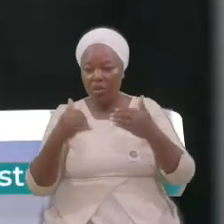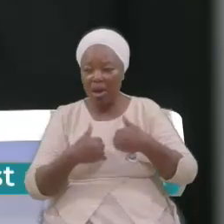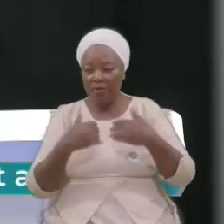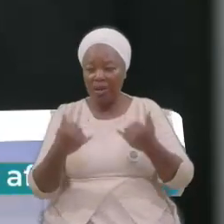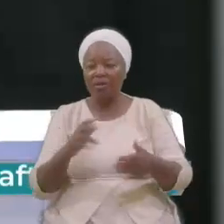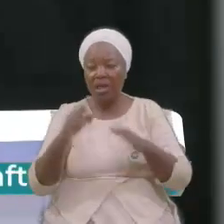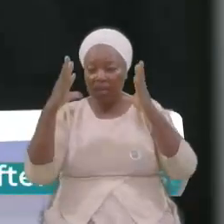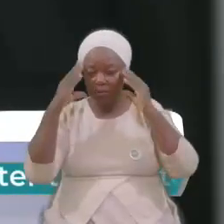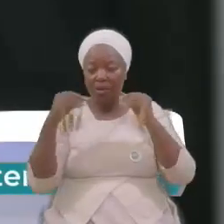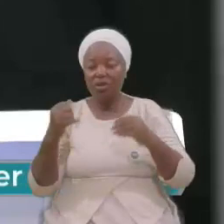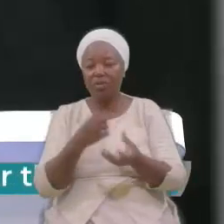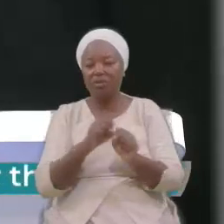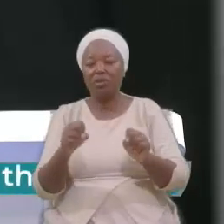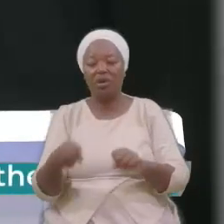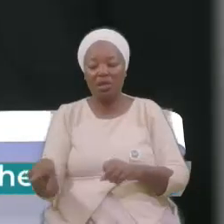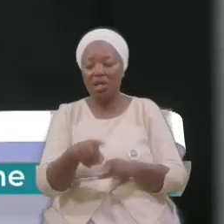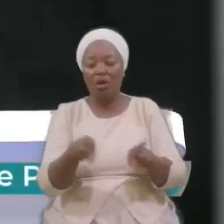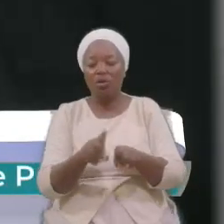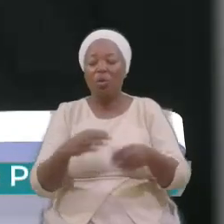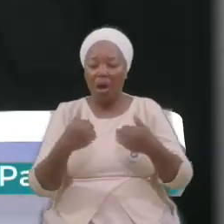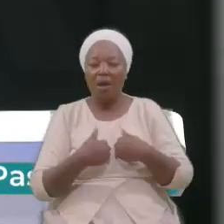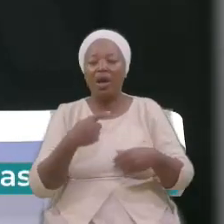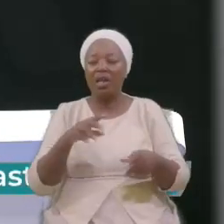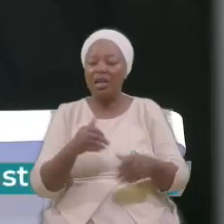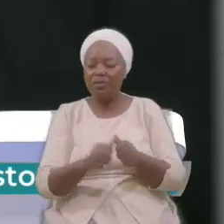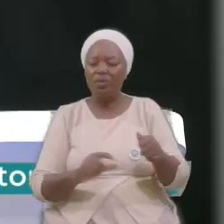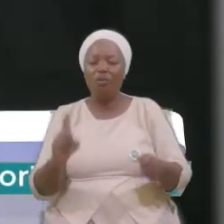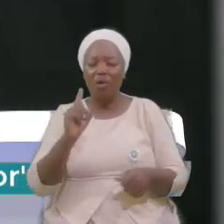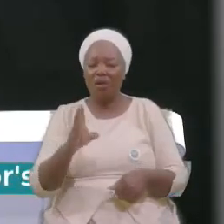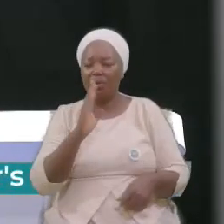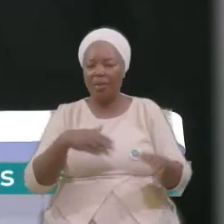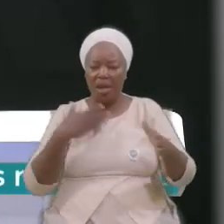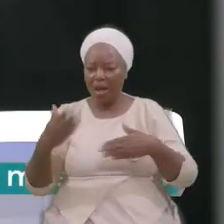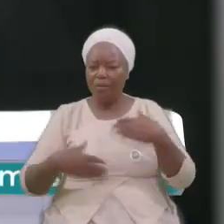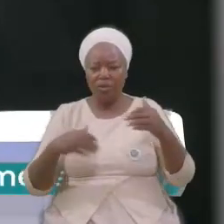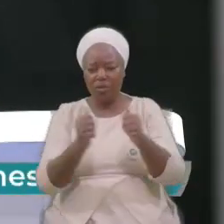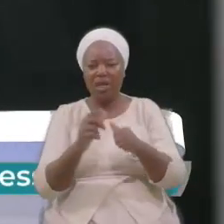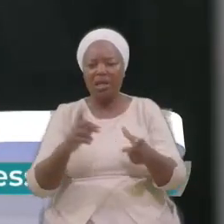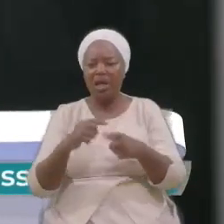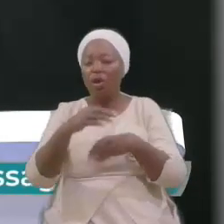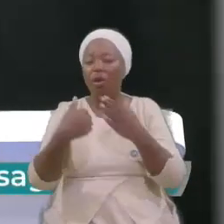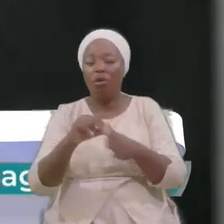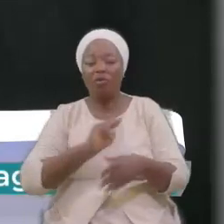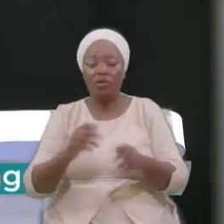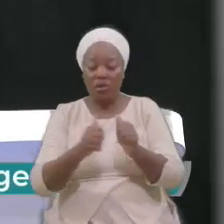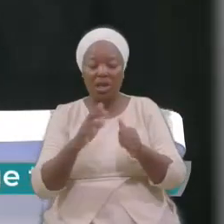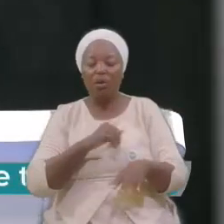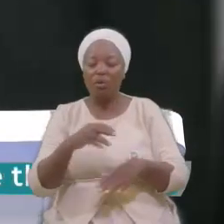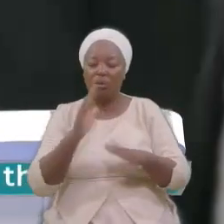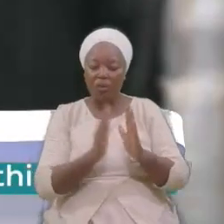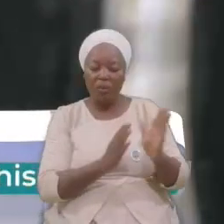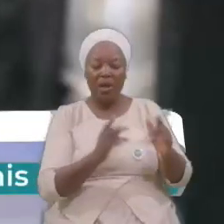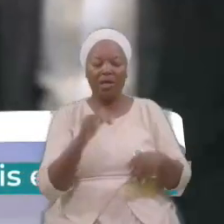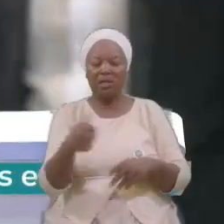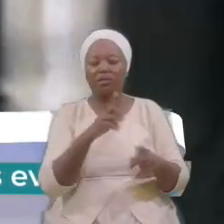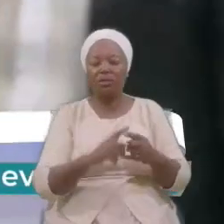now the children of God, brothers and sisters in the faith. We will help them to abide and keep following the Lord.